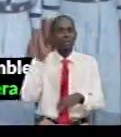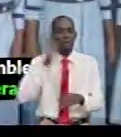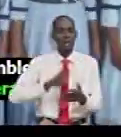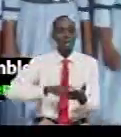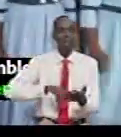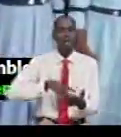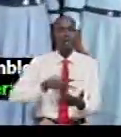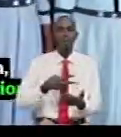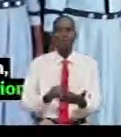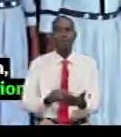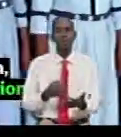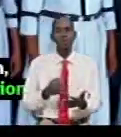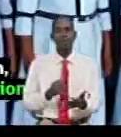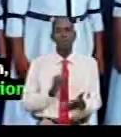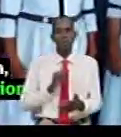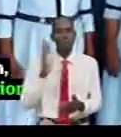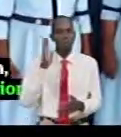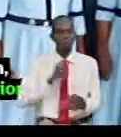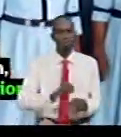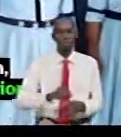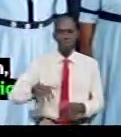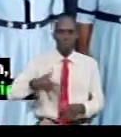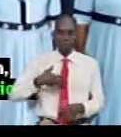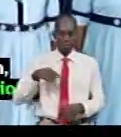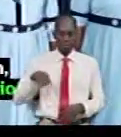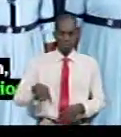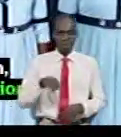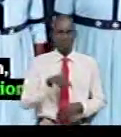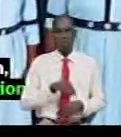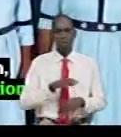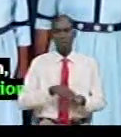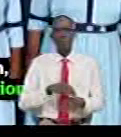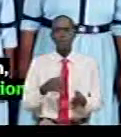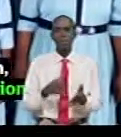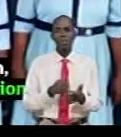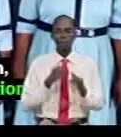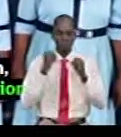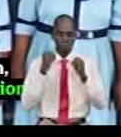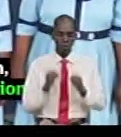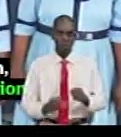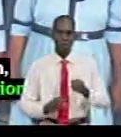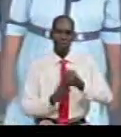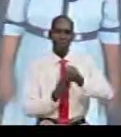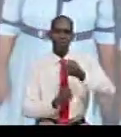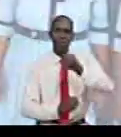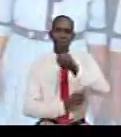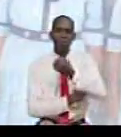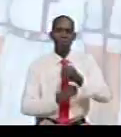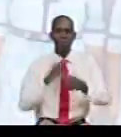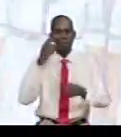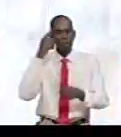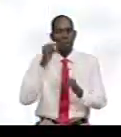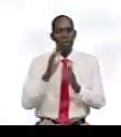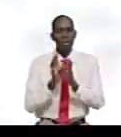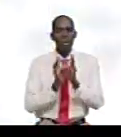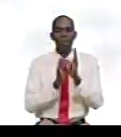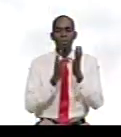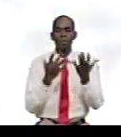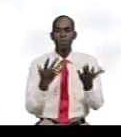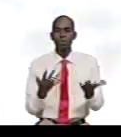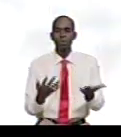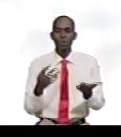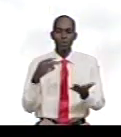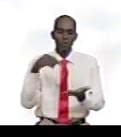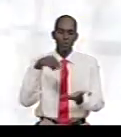earth shall crumble, I will dance my feet on its firm foundation, for the